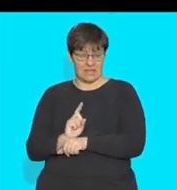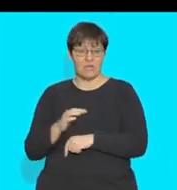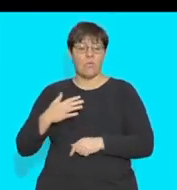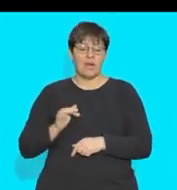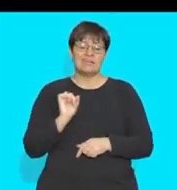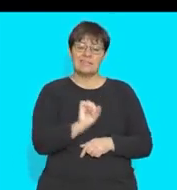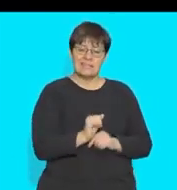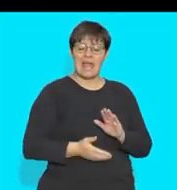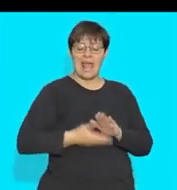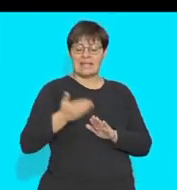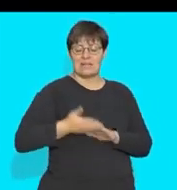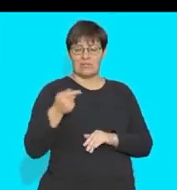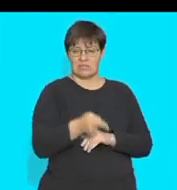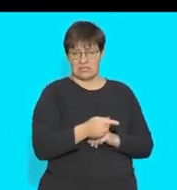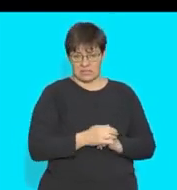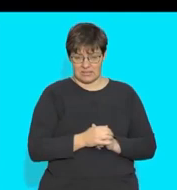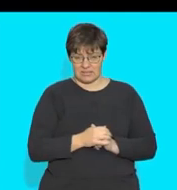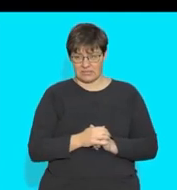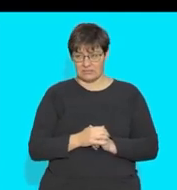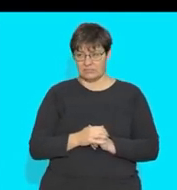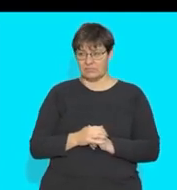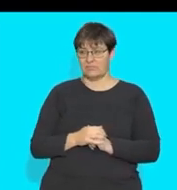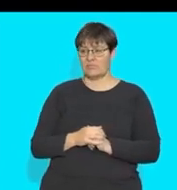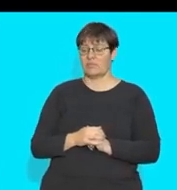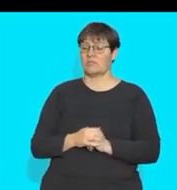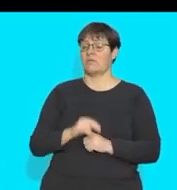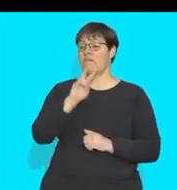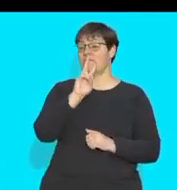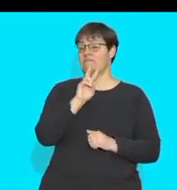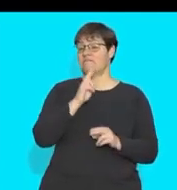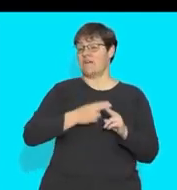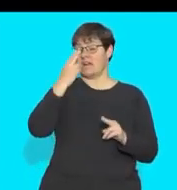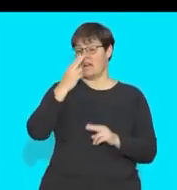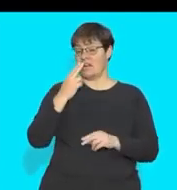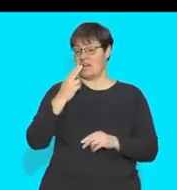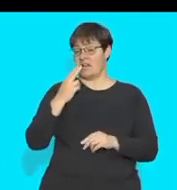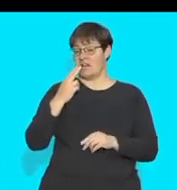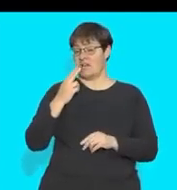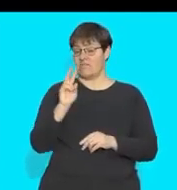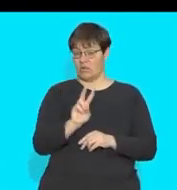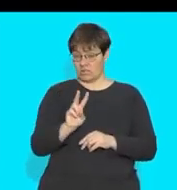tortoise's acceleration. Well, final velocity is